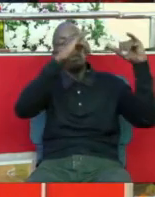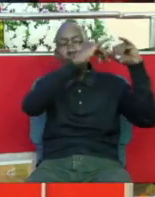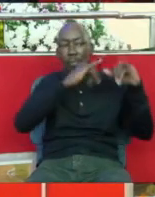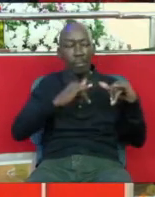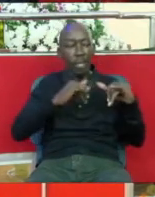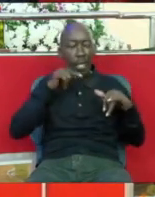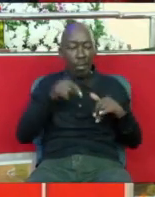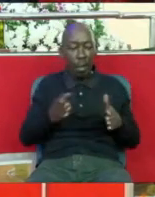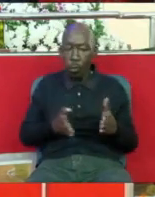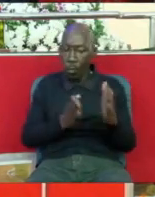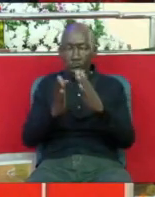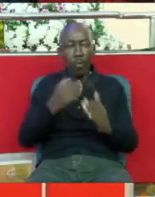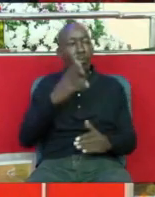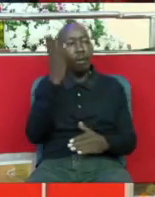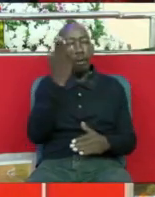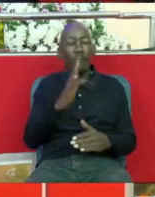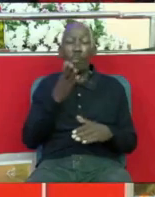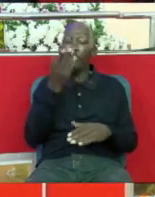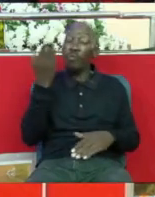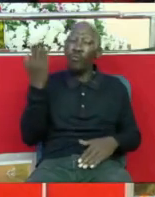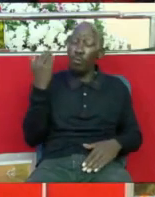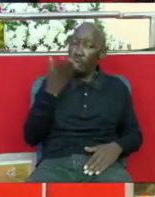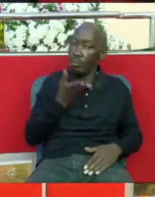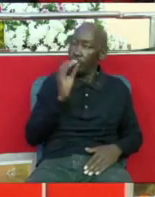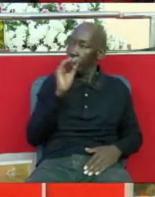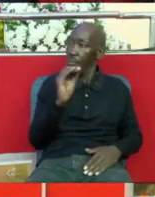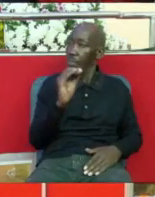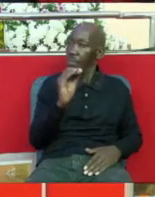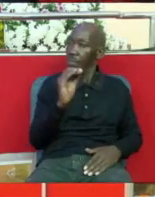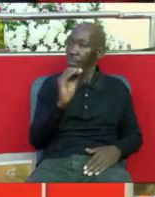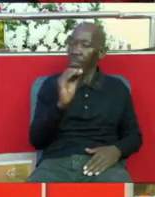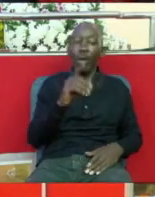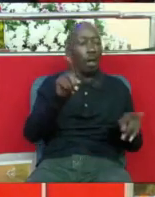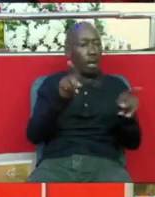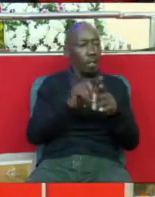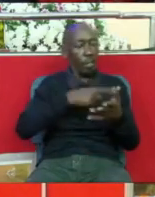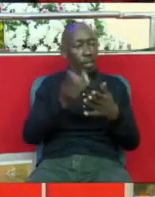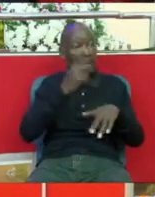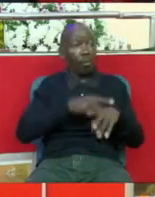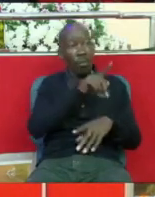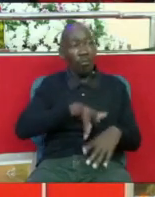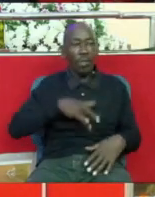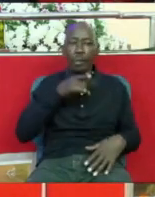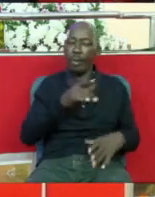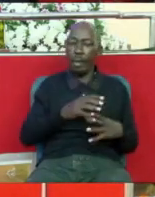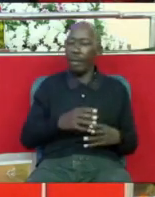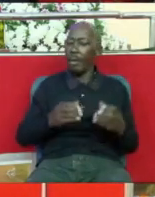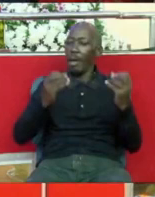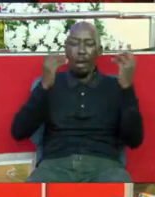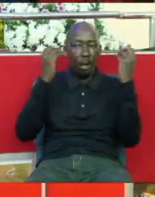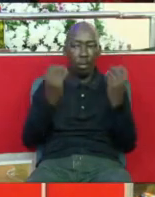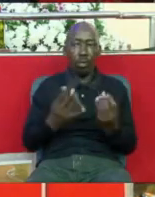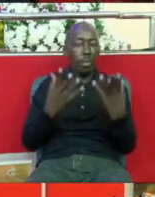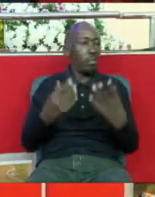is a path we've never been before. Hii ni njia ambayo hatujaipitia hapo awali. And as a church, sometimes we may feel this is too much. Na wakati mwingine unaweza